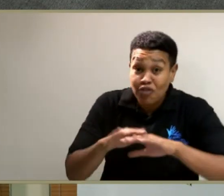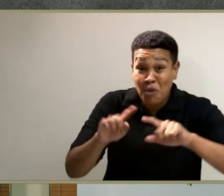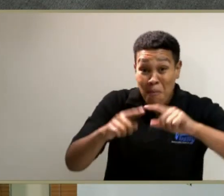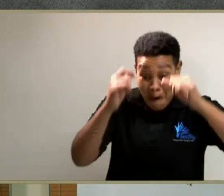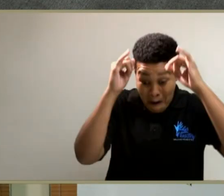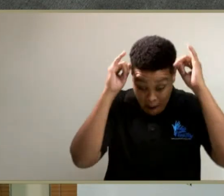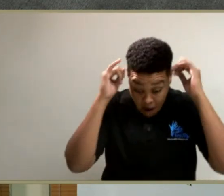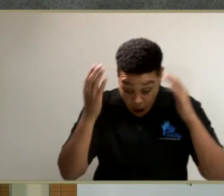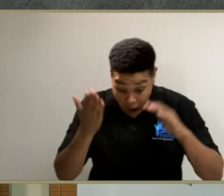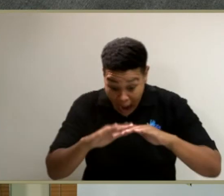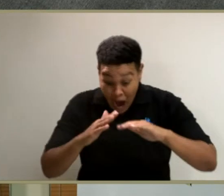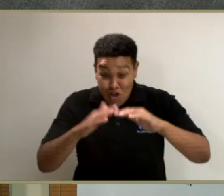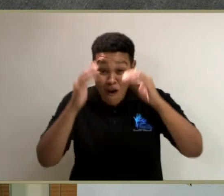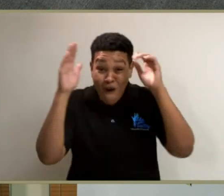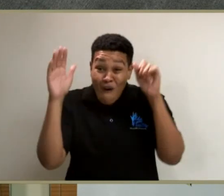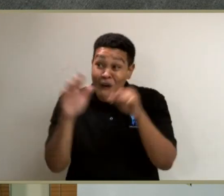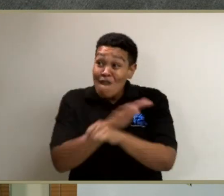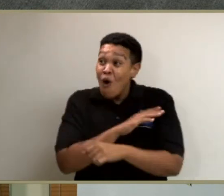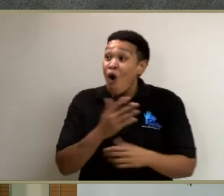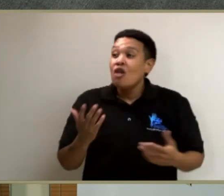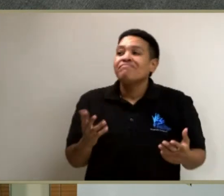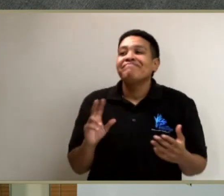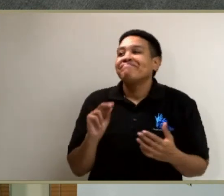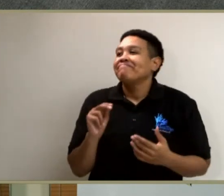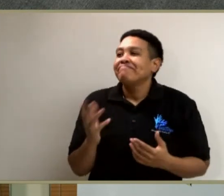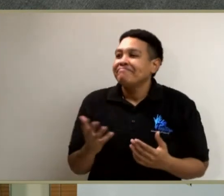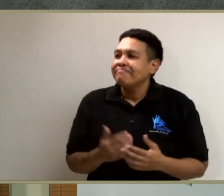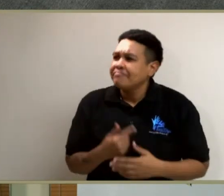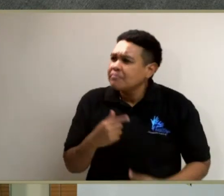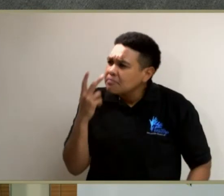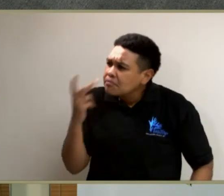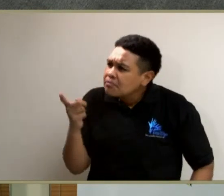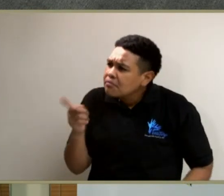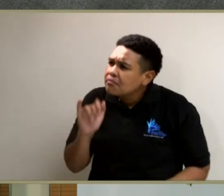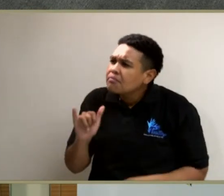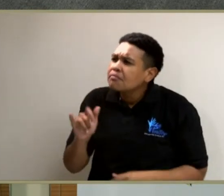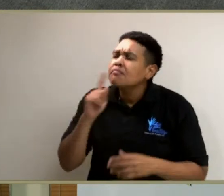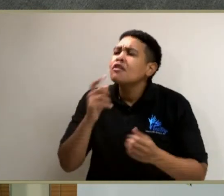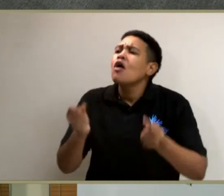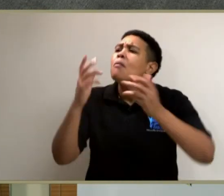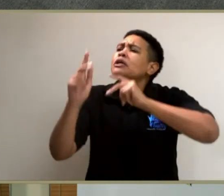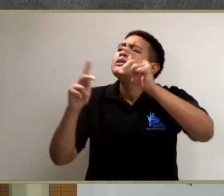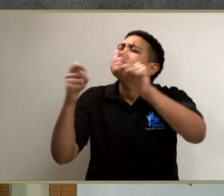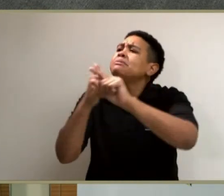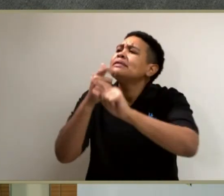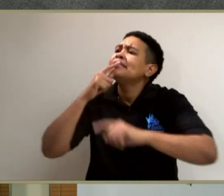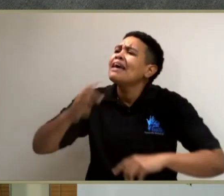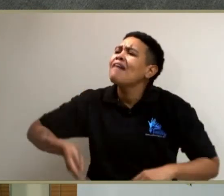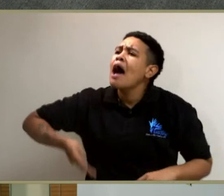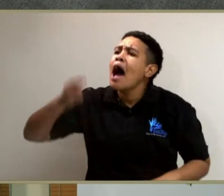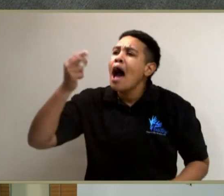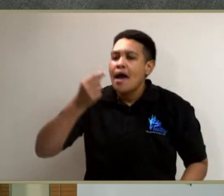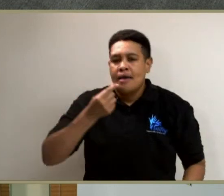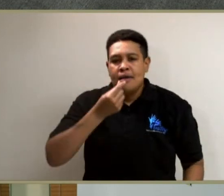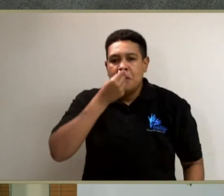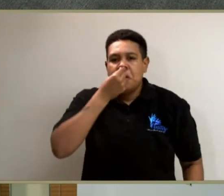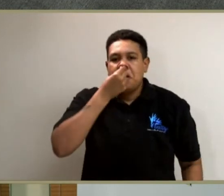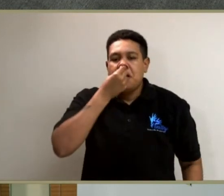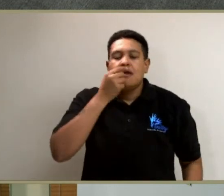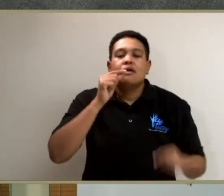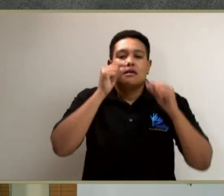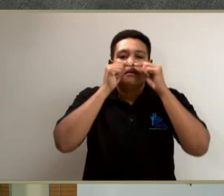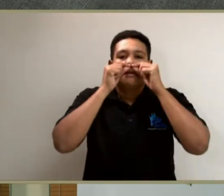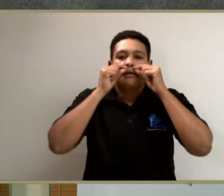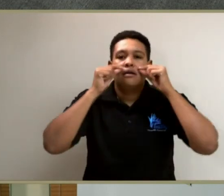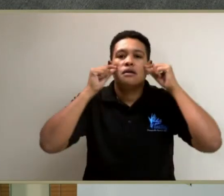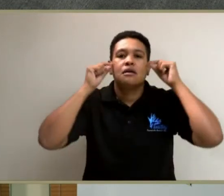so. Next slide. But we can see here that the number of persons on high-flow nasal oxygen, and these